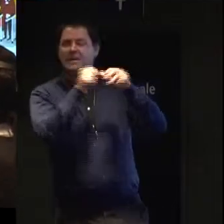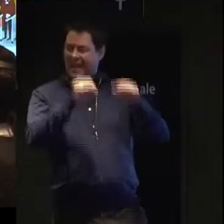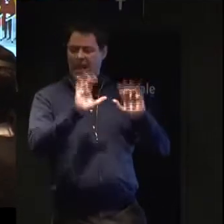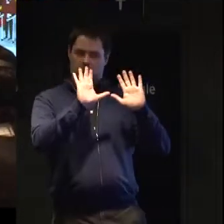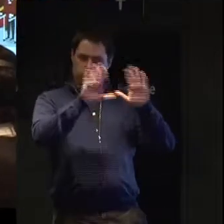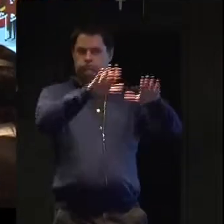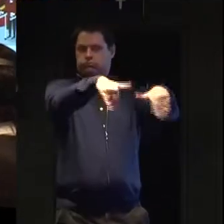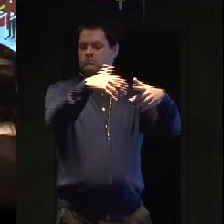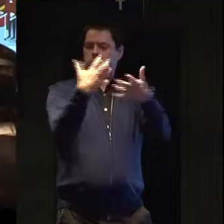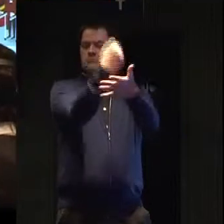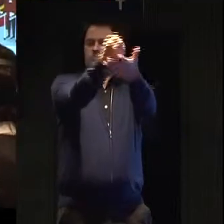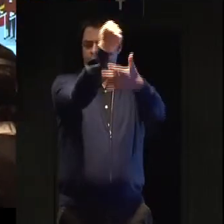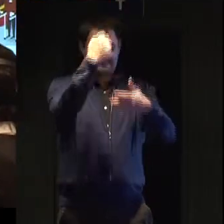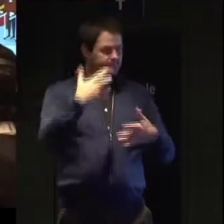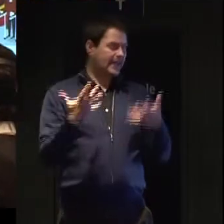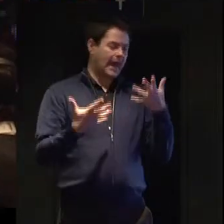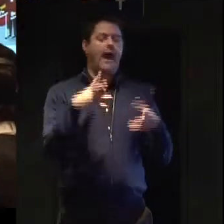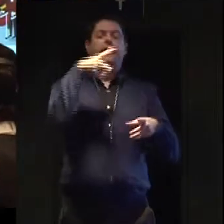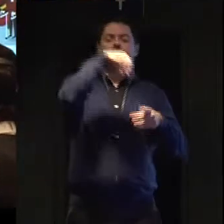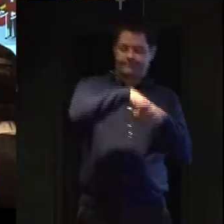sorted out properly first. Right,